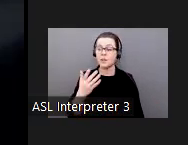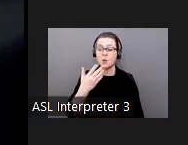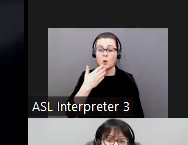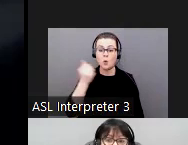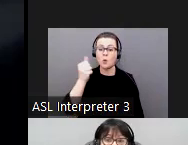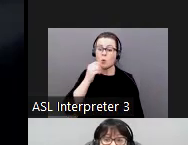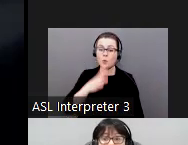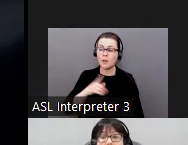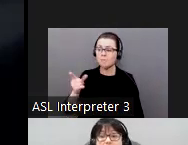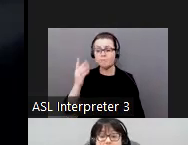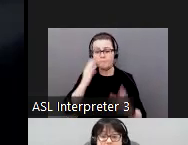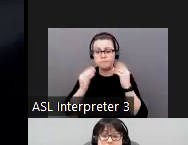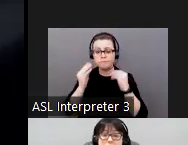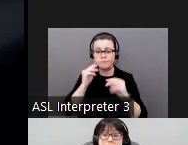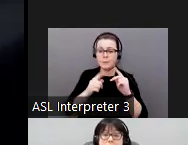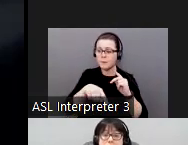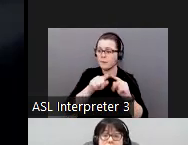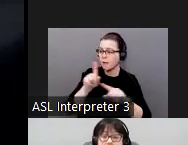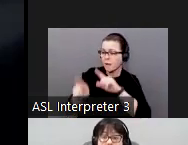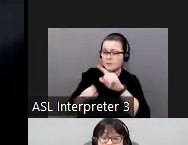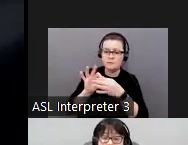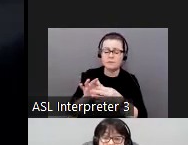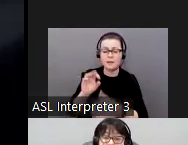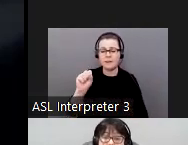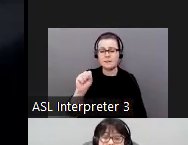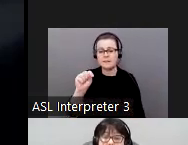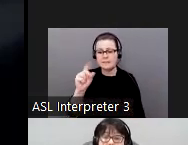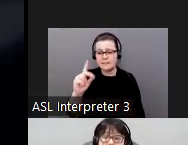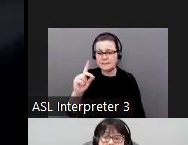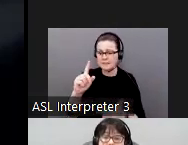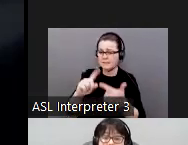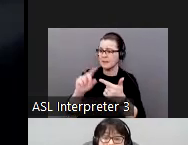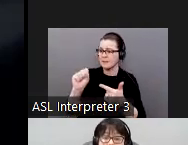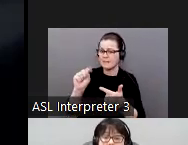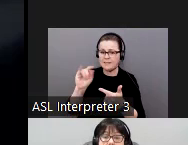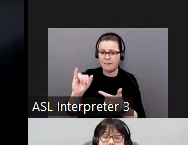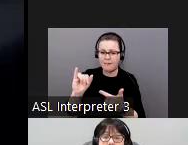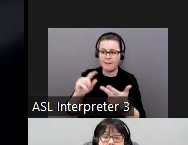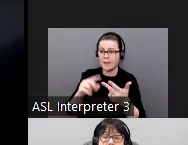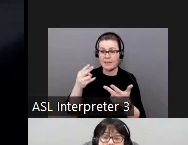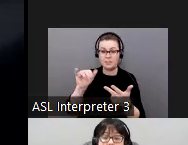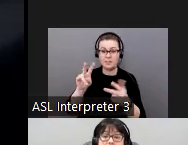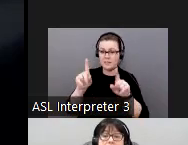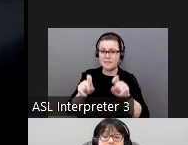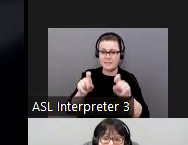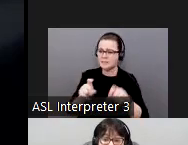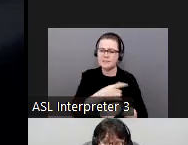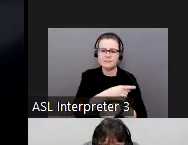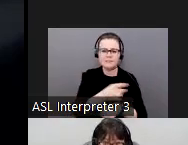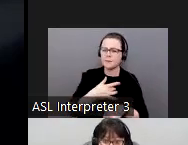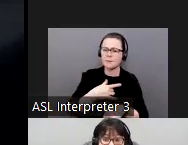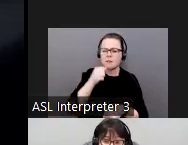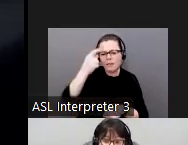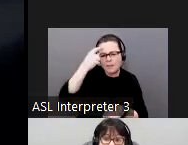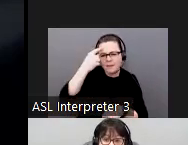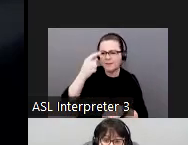STIs and HIV testing doesn't happen. People don't think about it